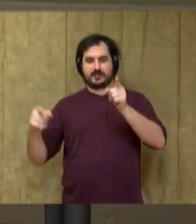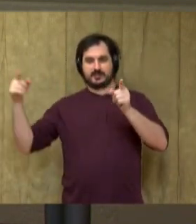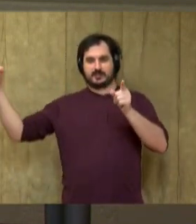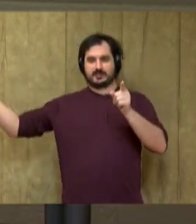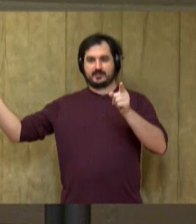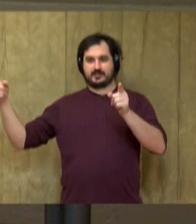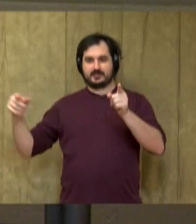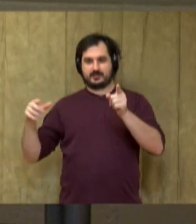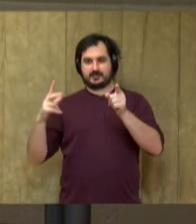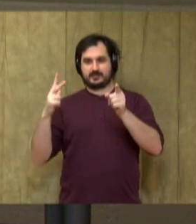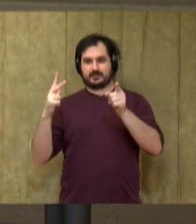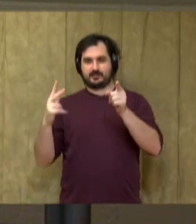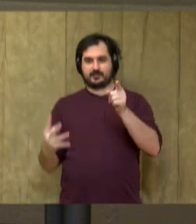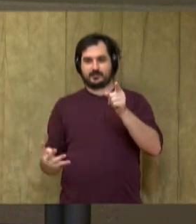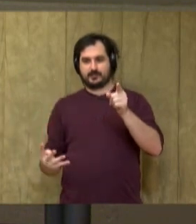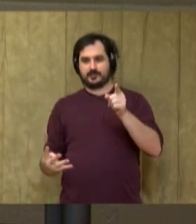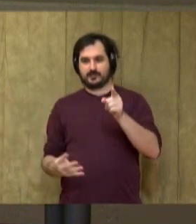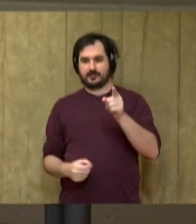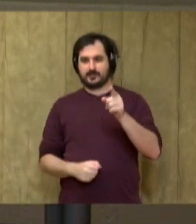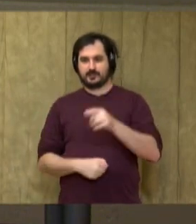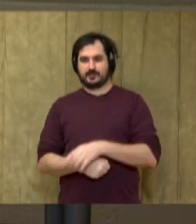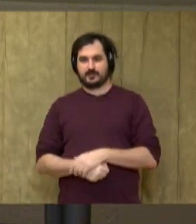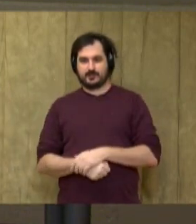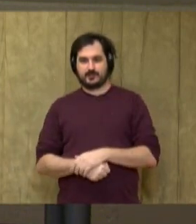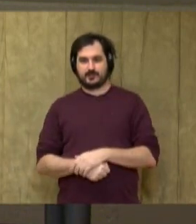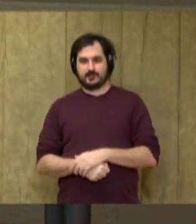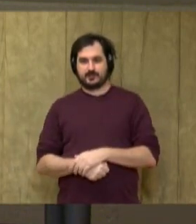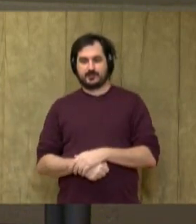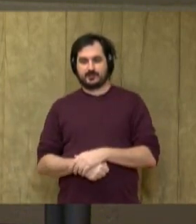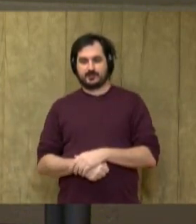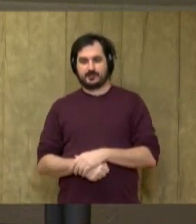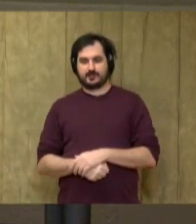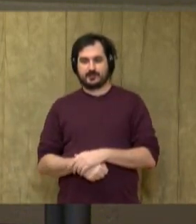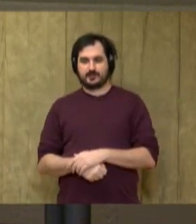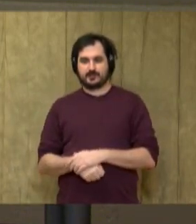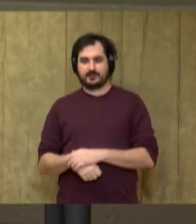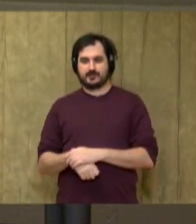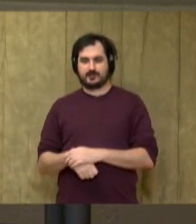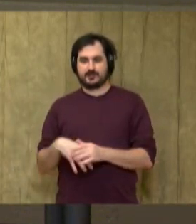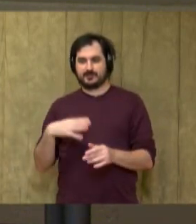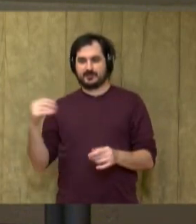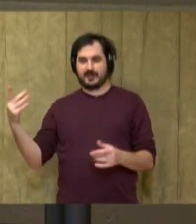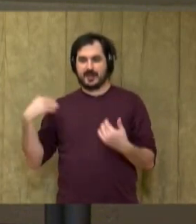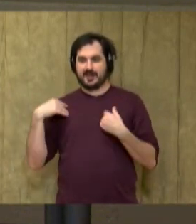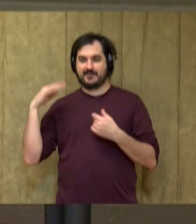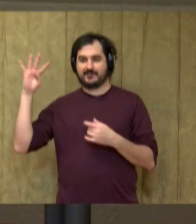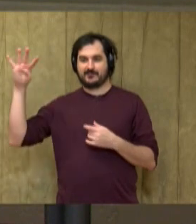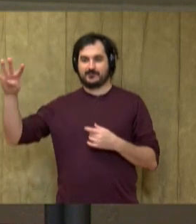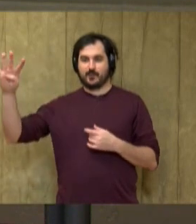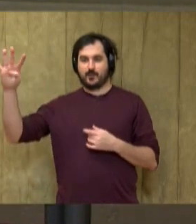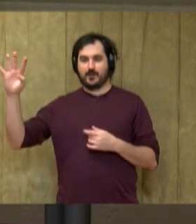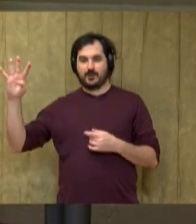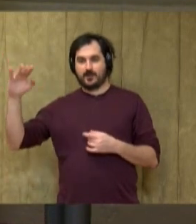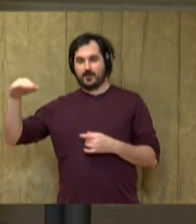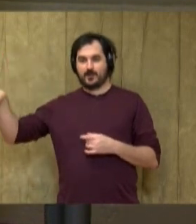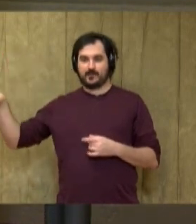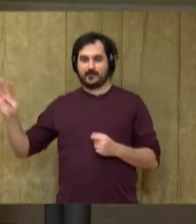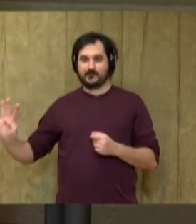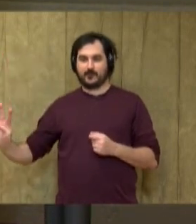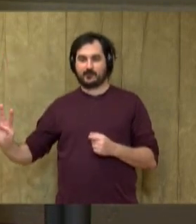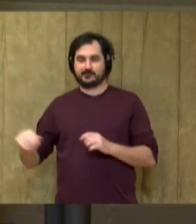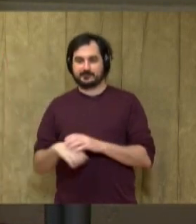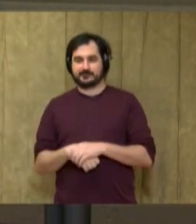and then I have 3/4, and then I have 4/4.